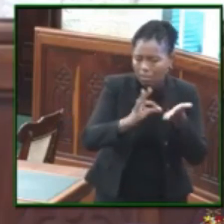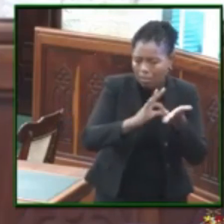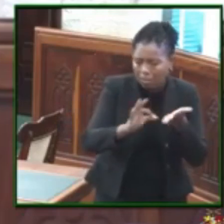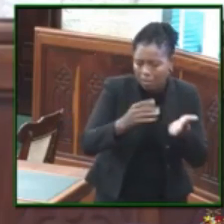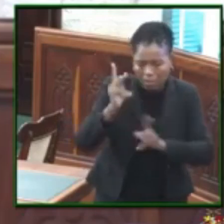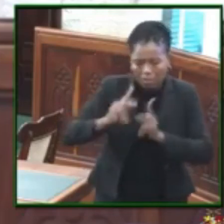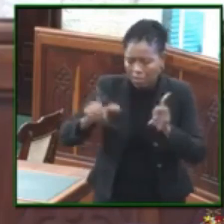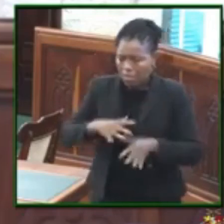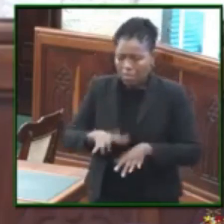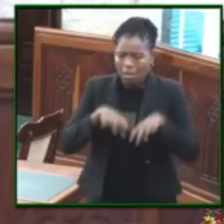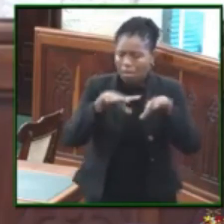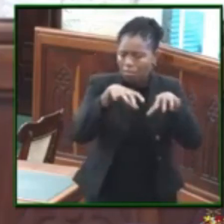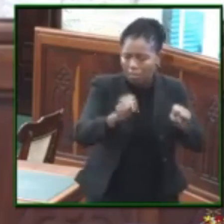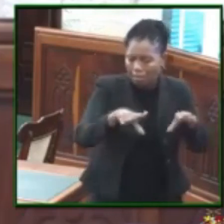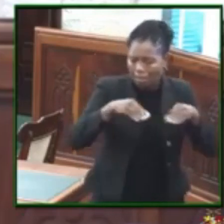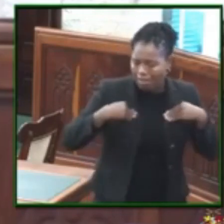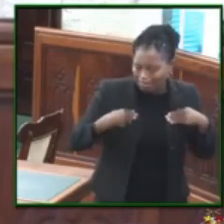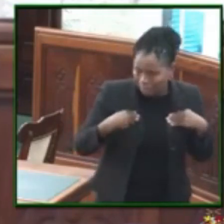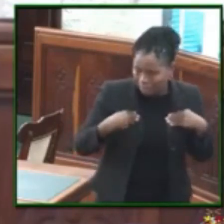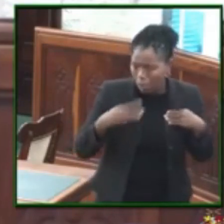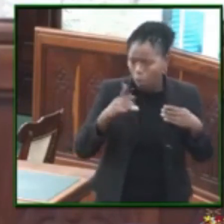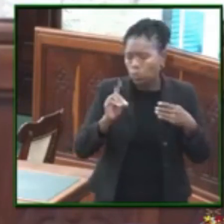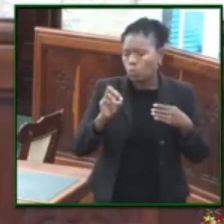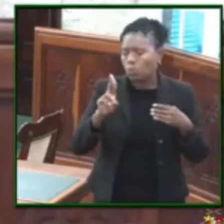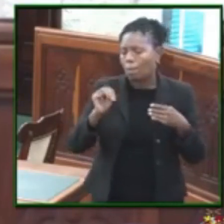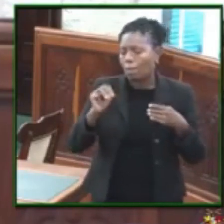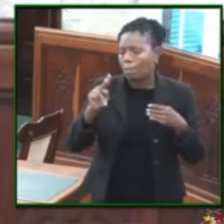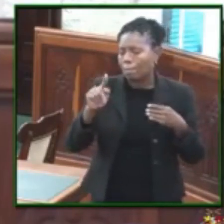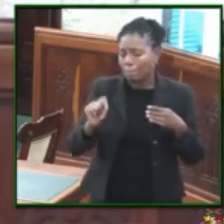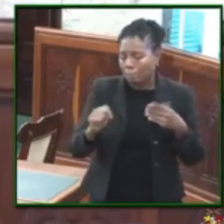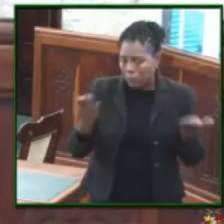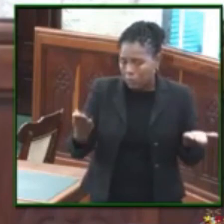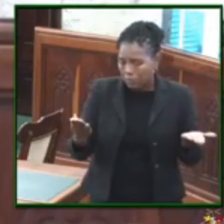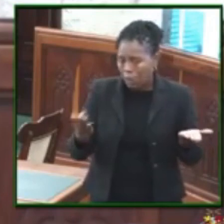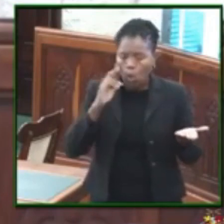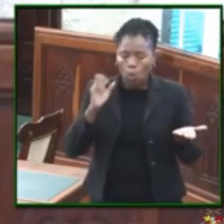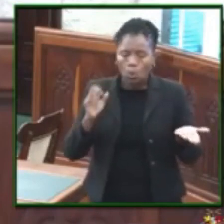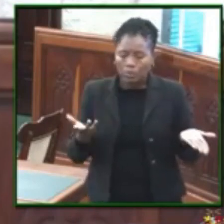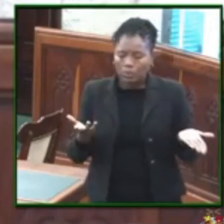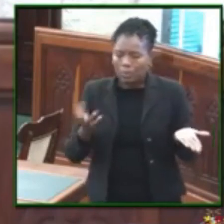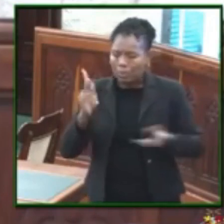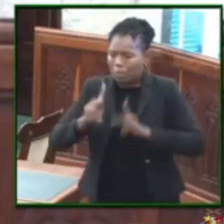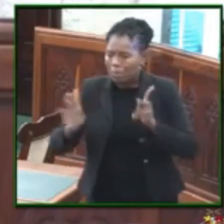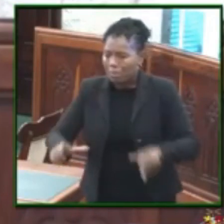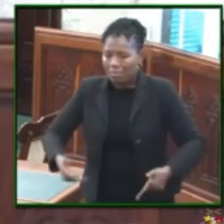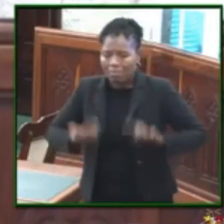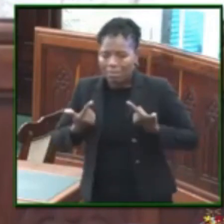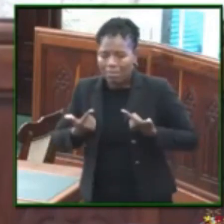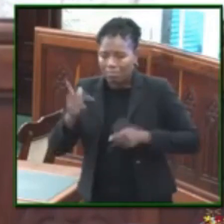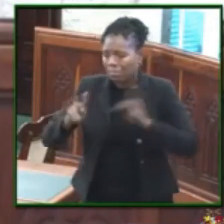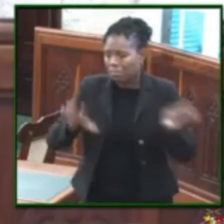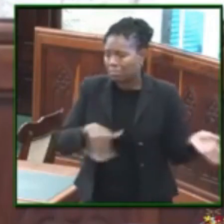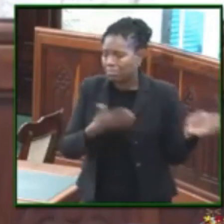accounts, dormant accounts even, of the living and the